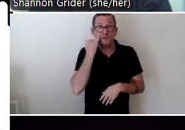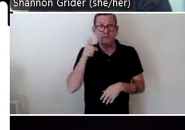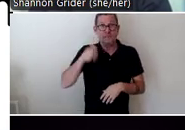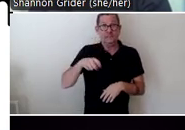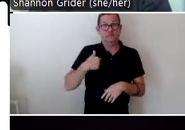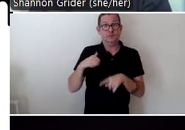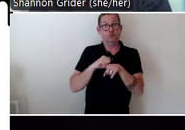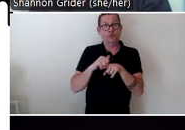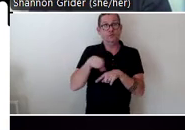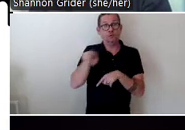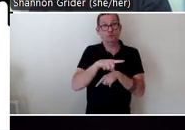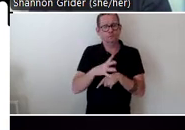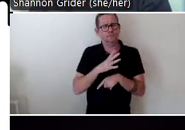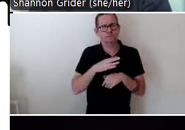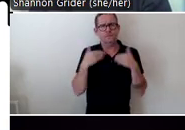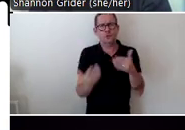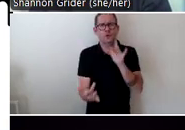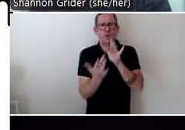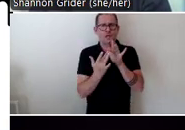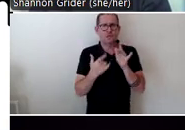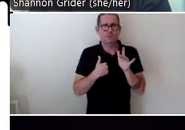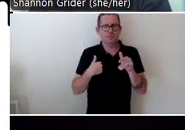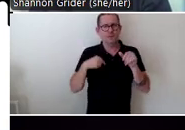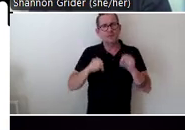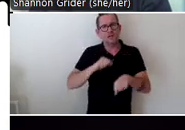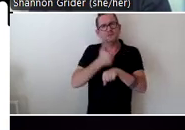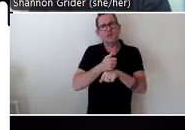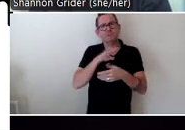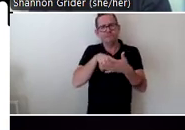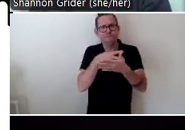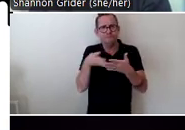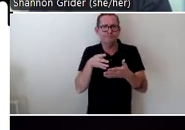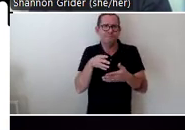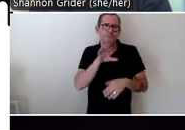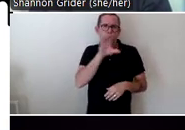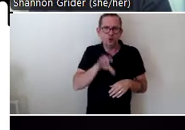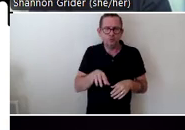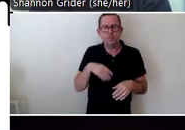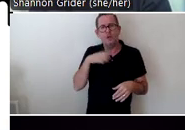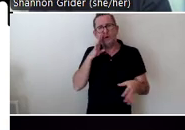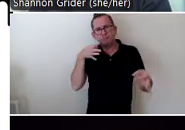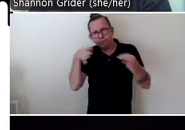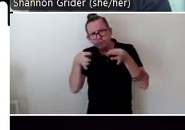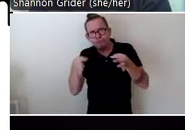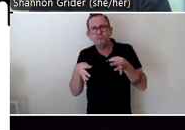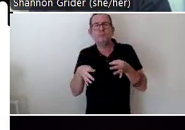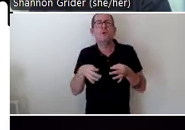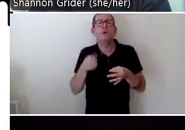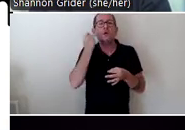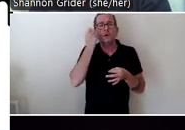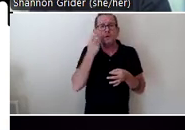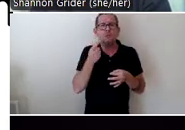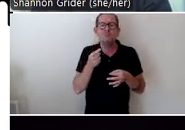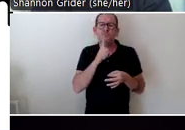this would be a good opportunity to take a moment to train them how to use it. If you're unsure how to use it yourself, you can